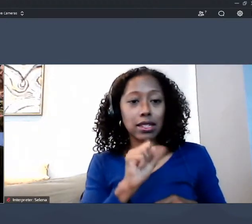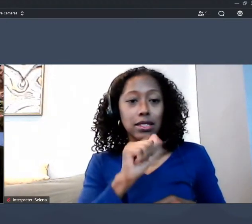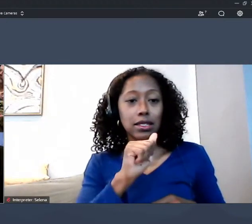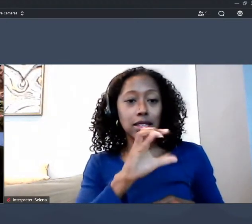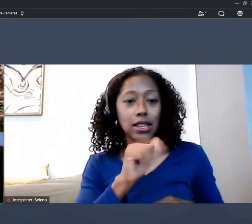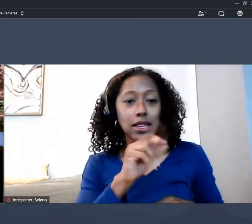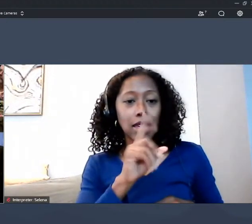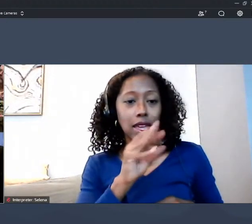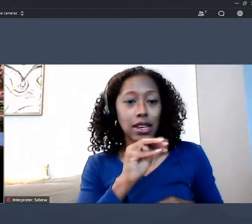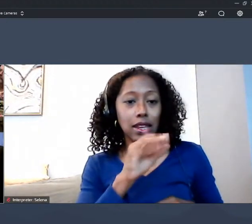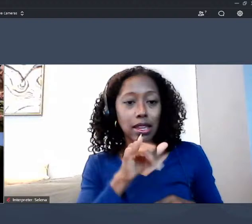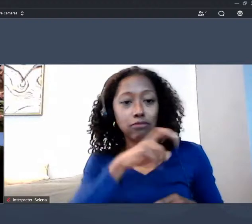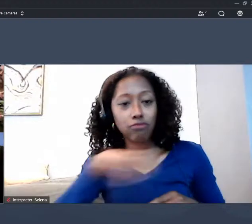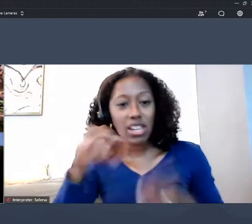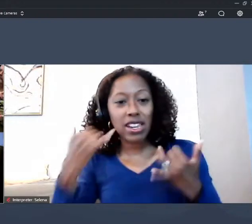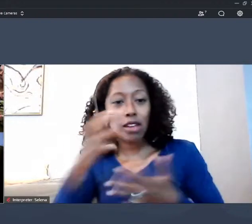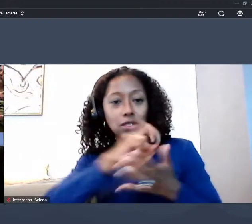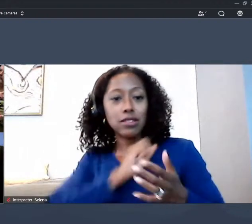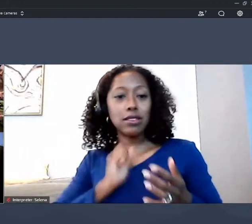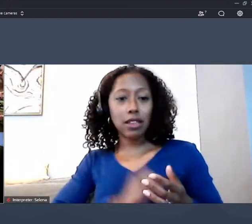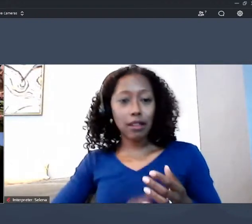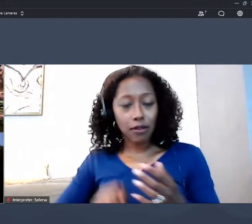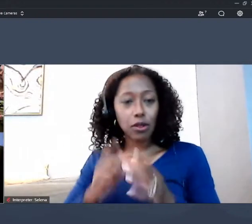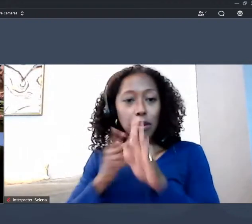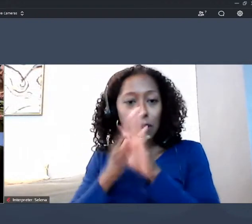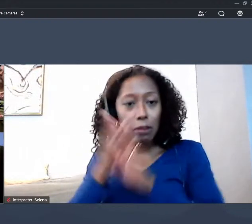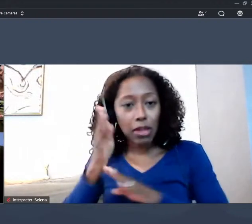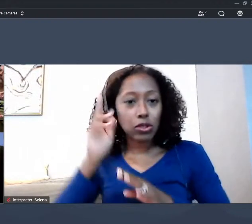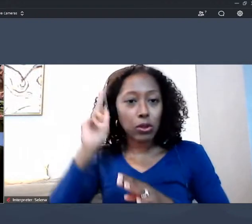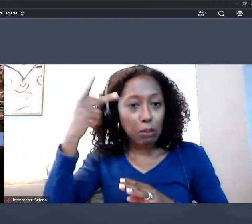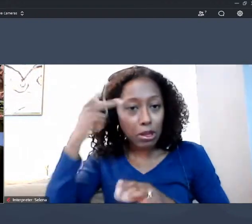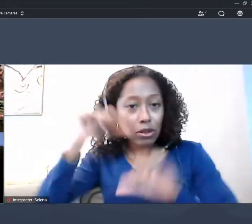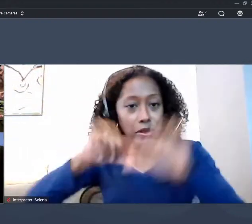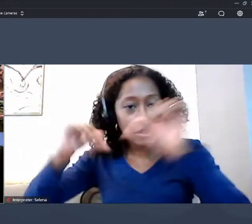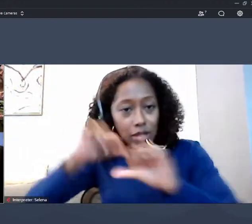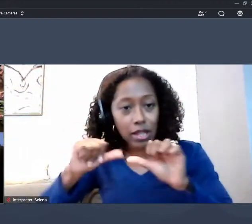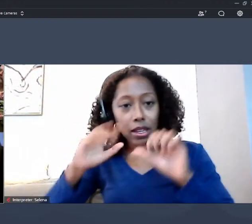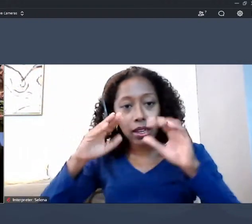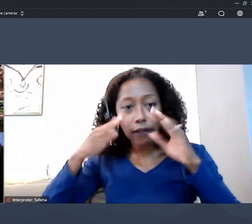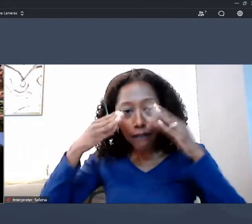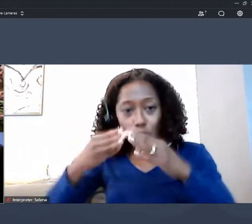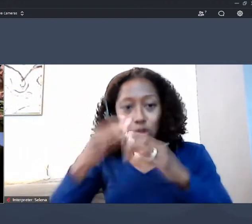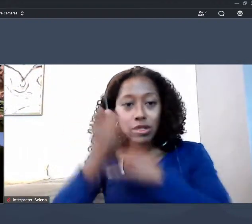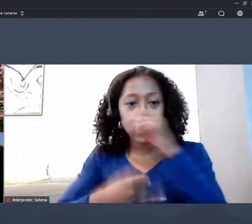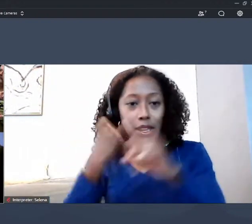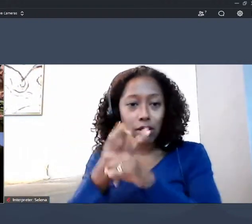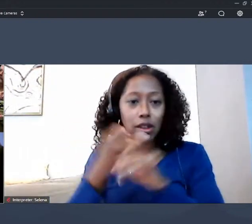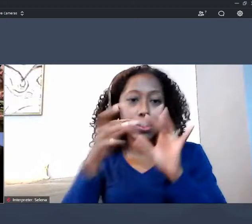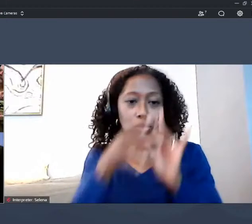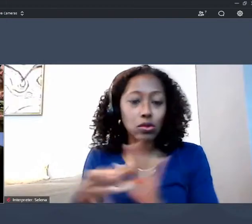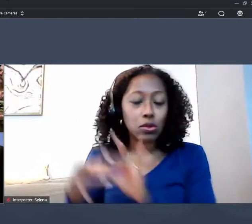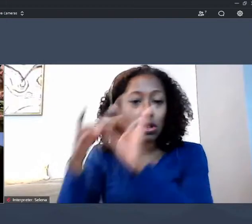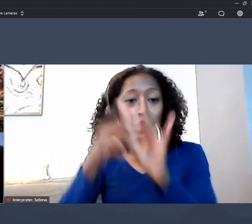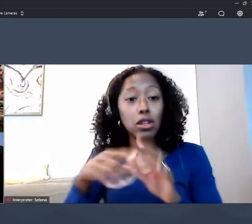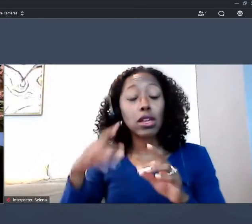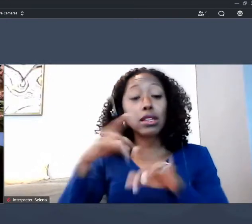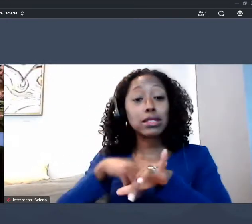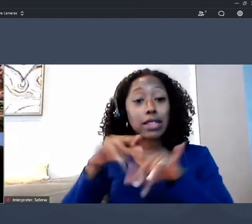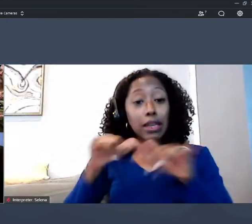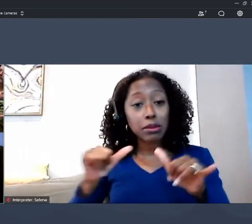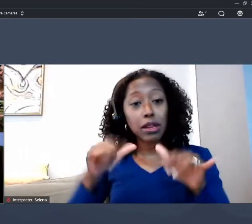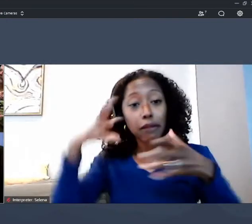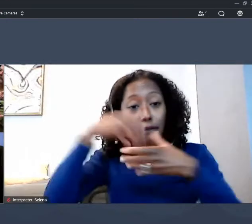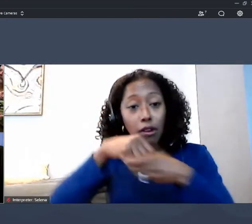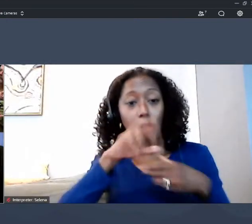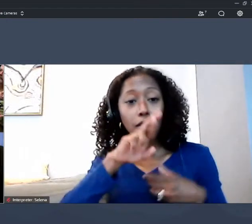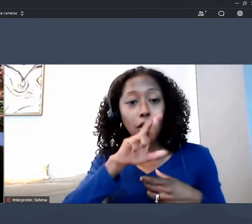sophomore at Stanford University, majoring in political science with a concentration in international relations, while serving as an Air Force ROTC